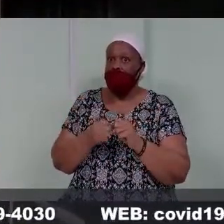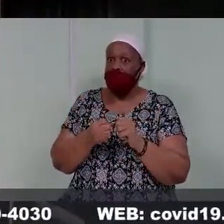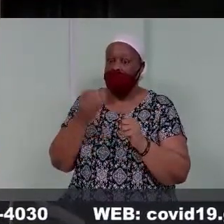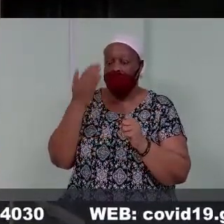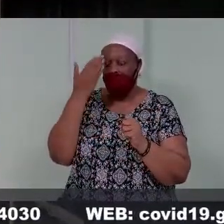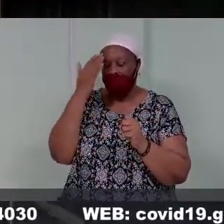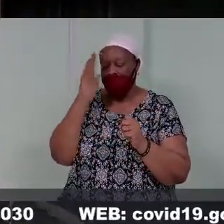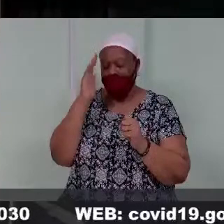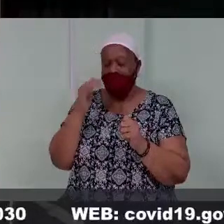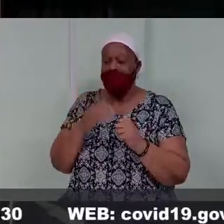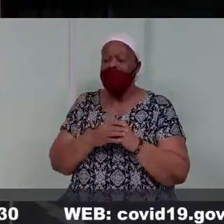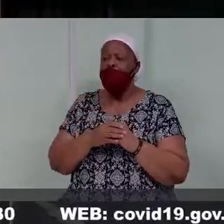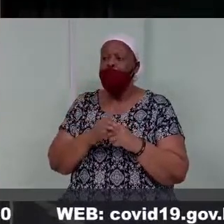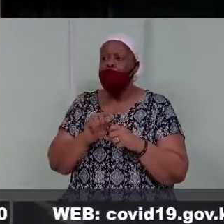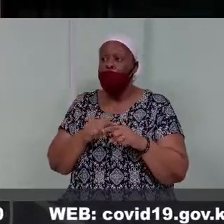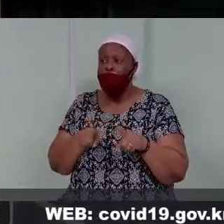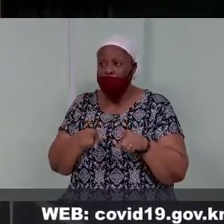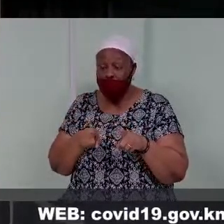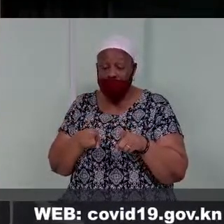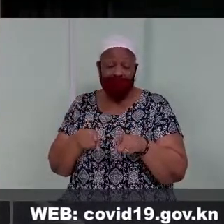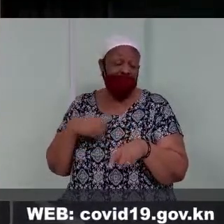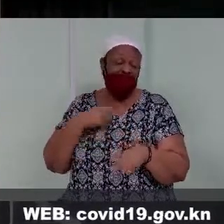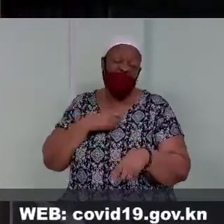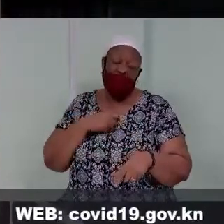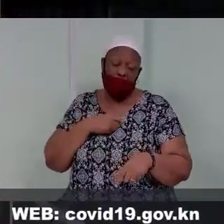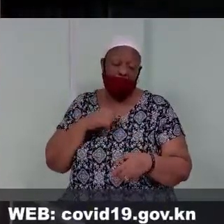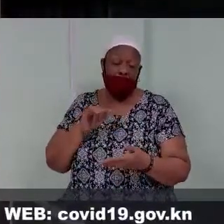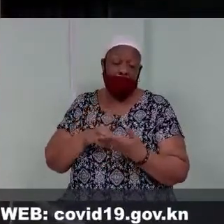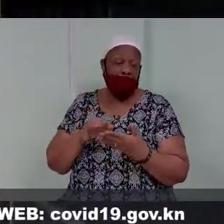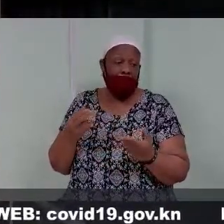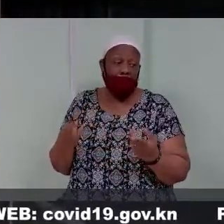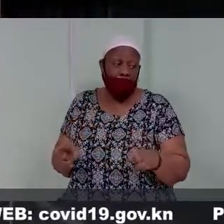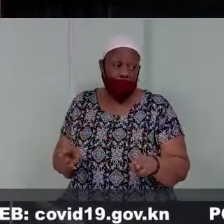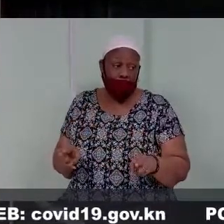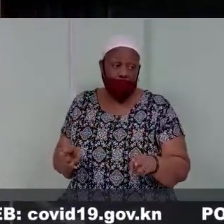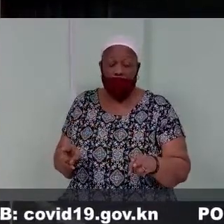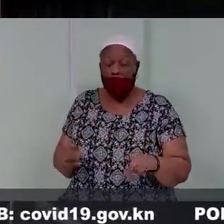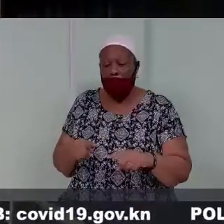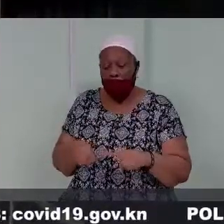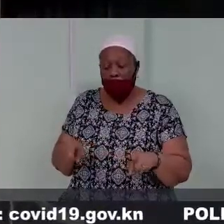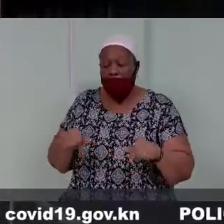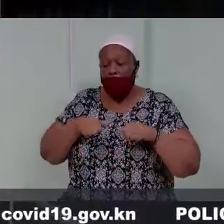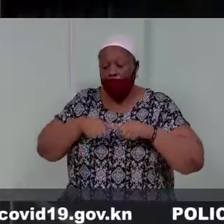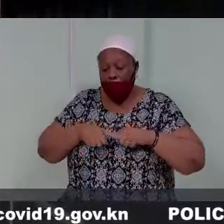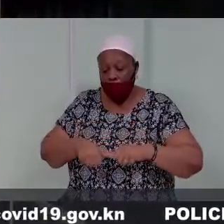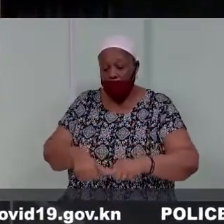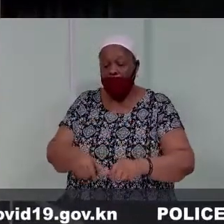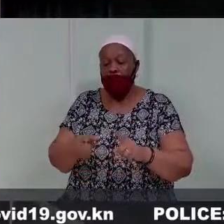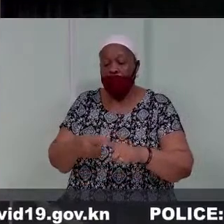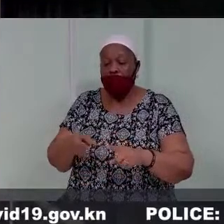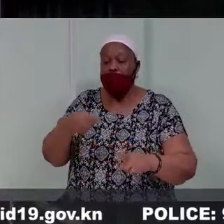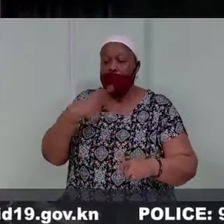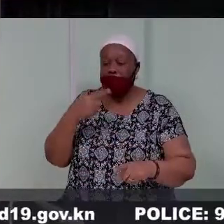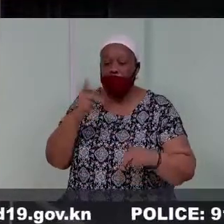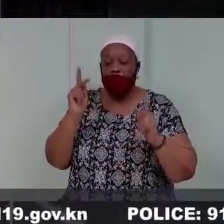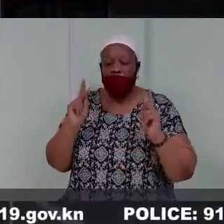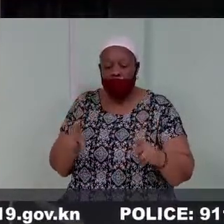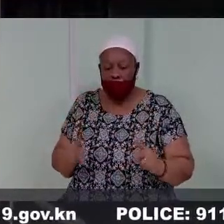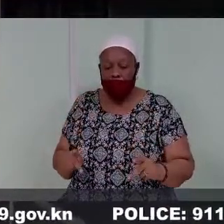so we regret that these things have to happen, and we continue to admonish our people to take